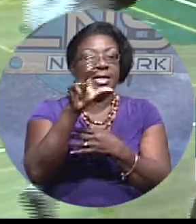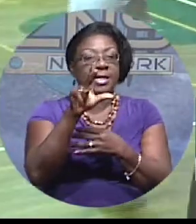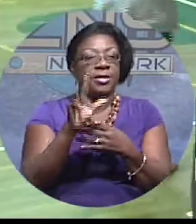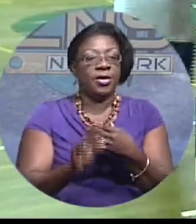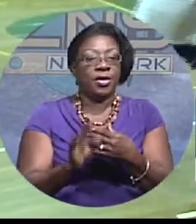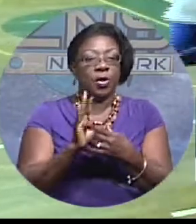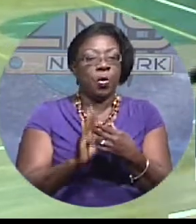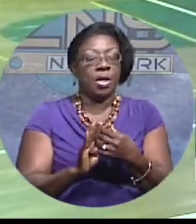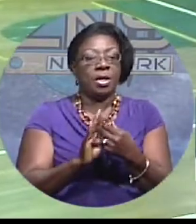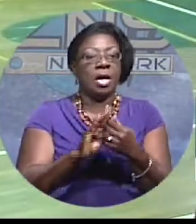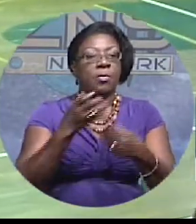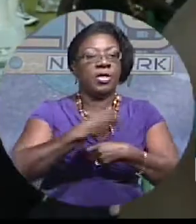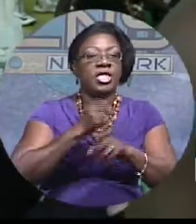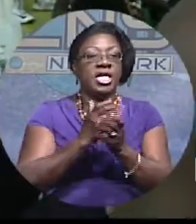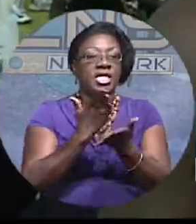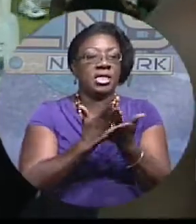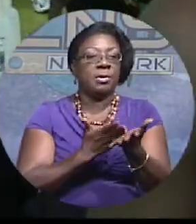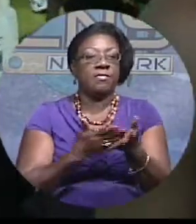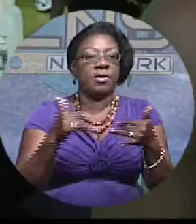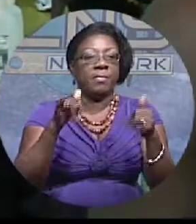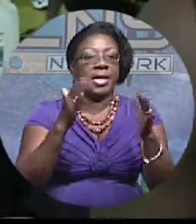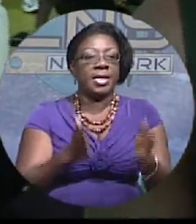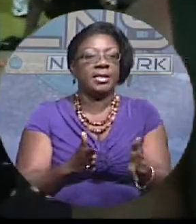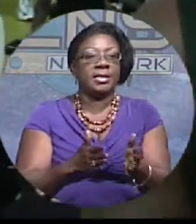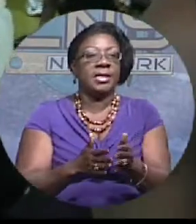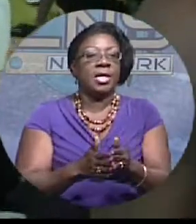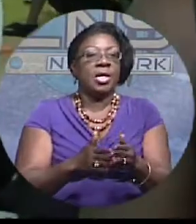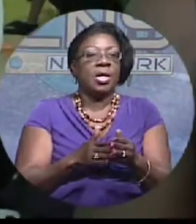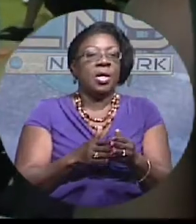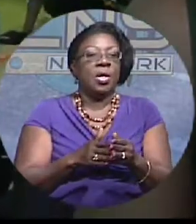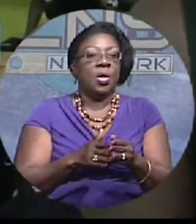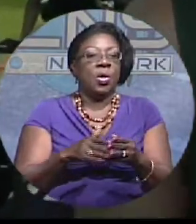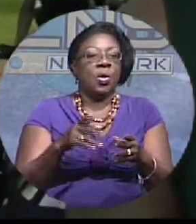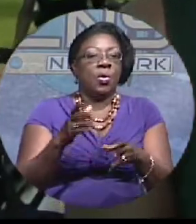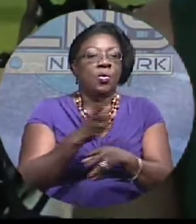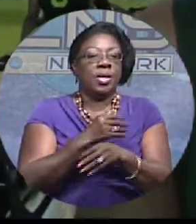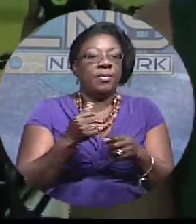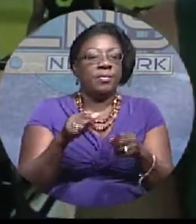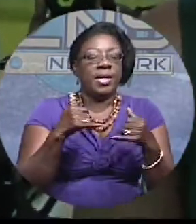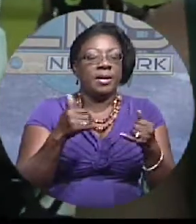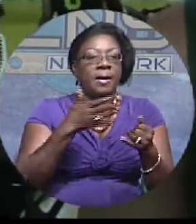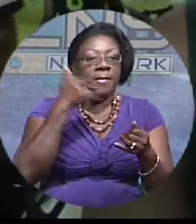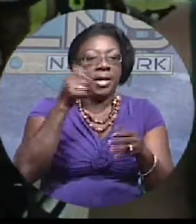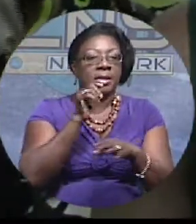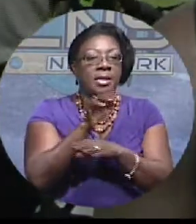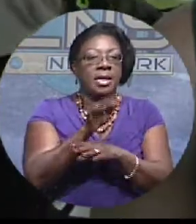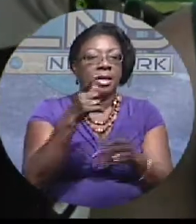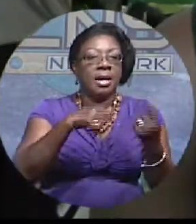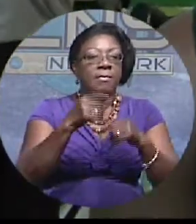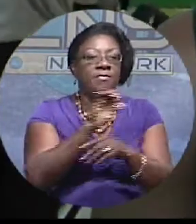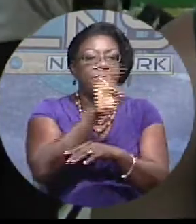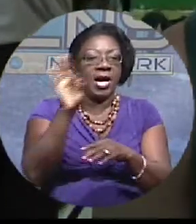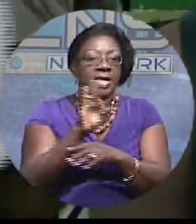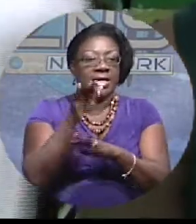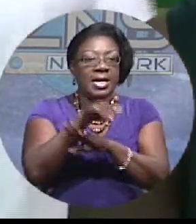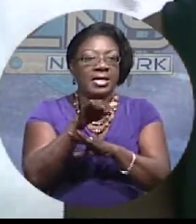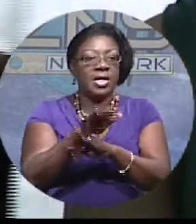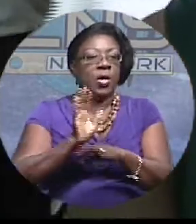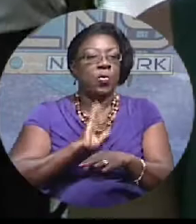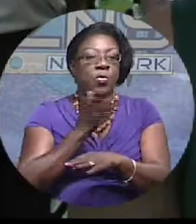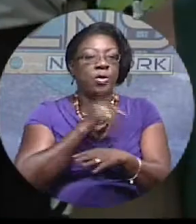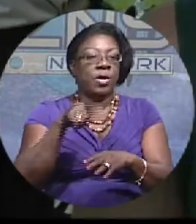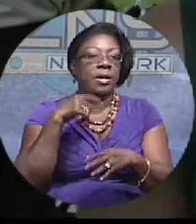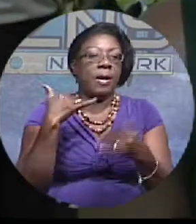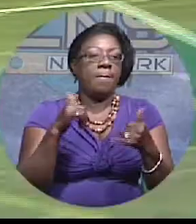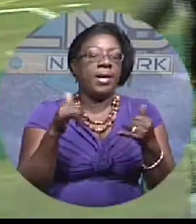we changed out a few guys and we got it fixed. We're not marking our leading score, but we give it our all tonight. We try, and when come Friday night, we